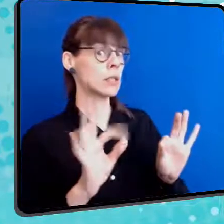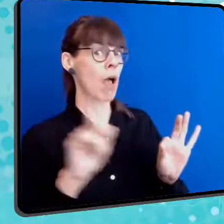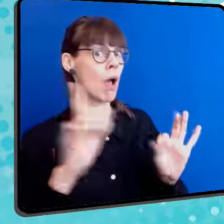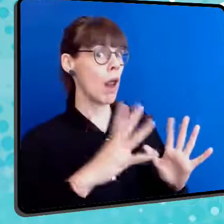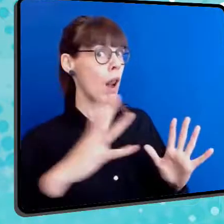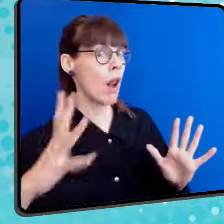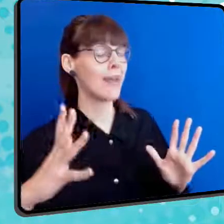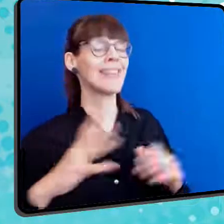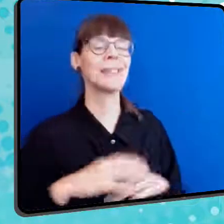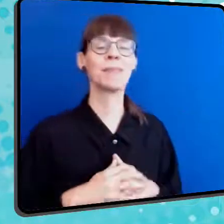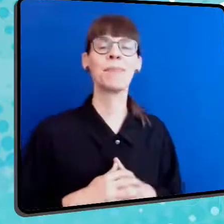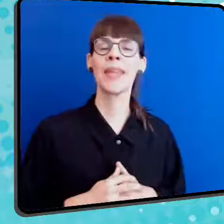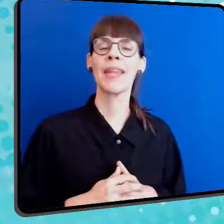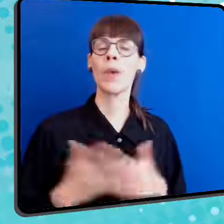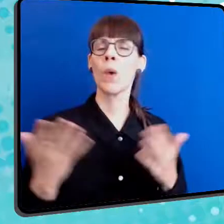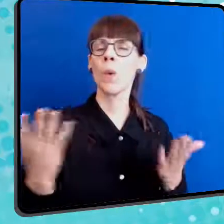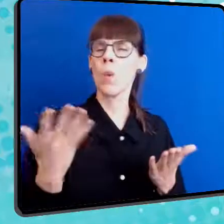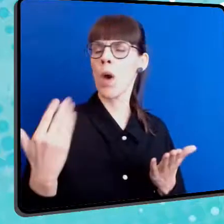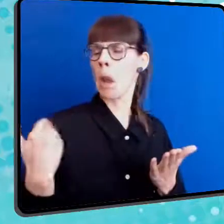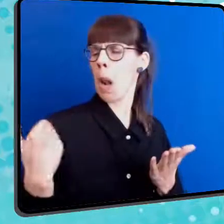you learned in AI?